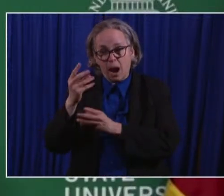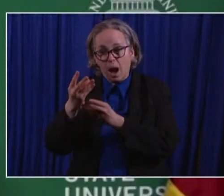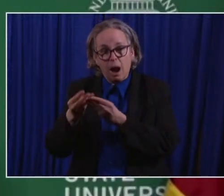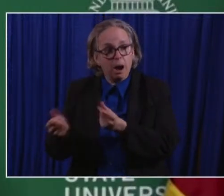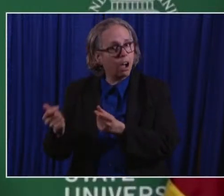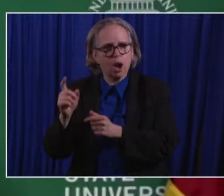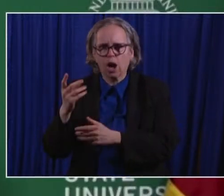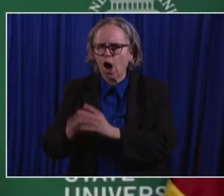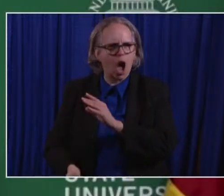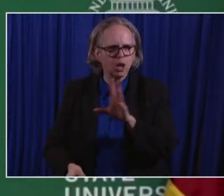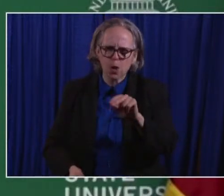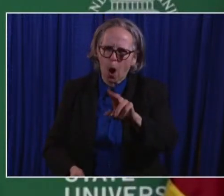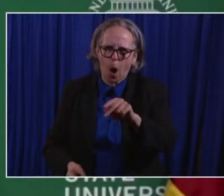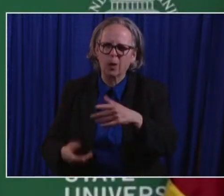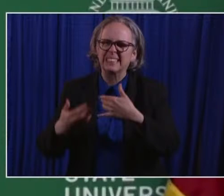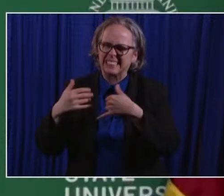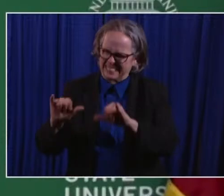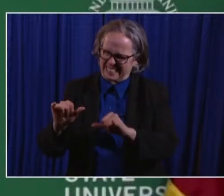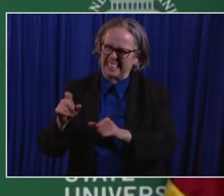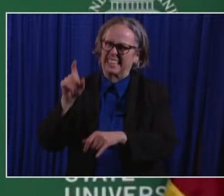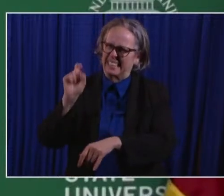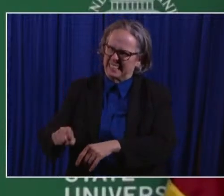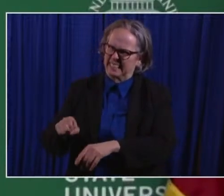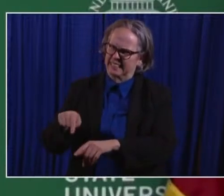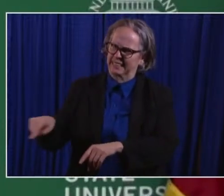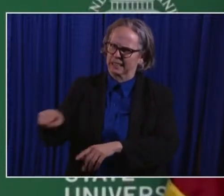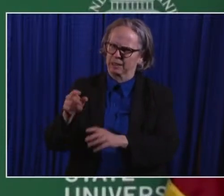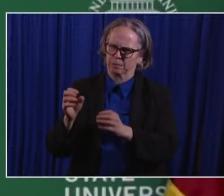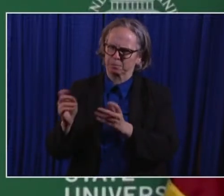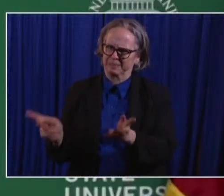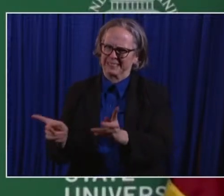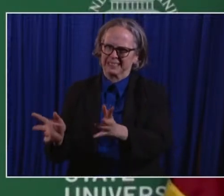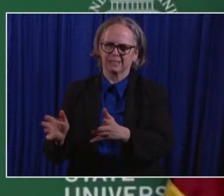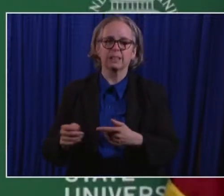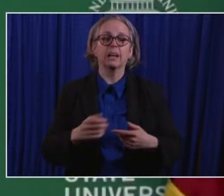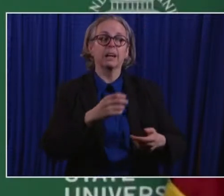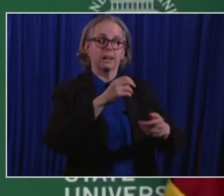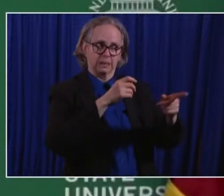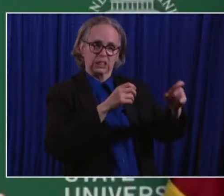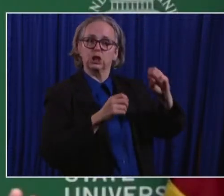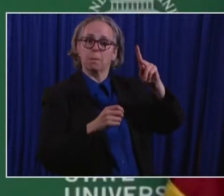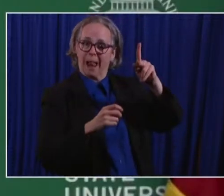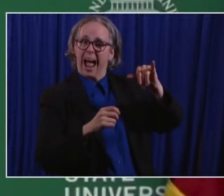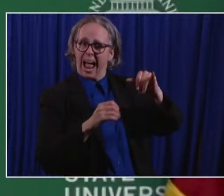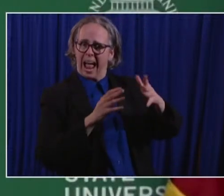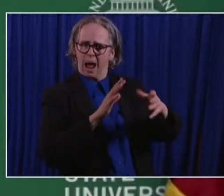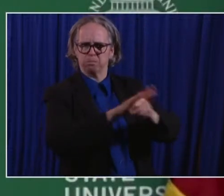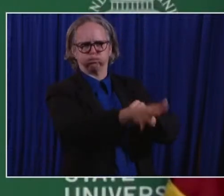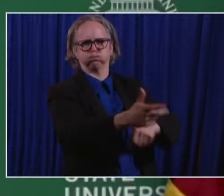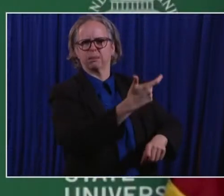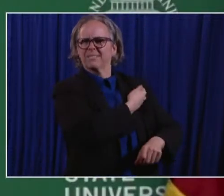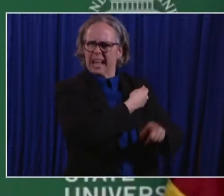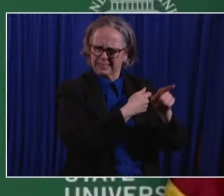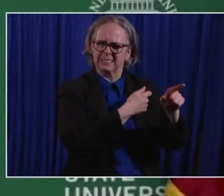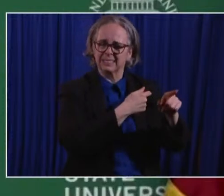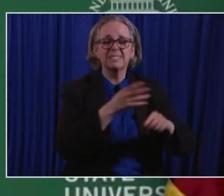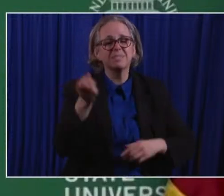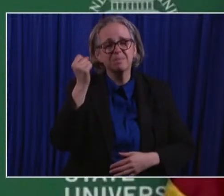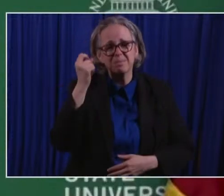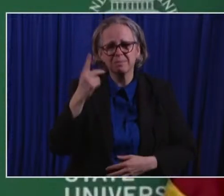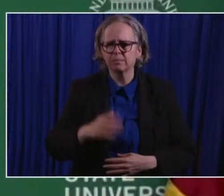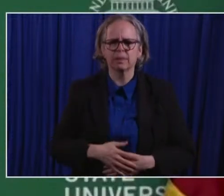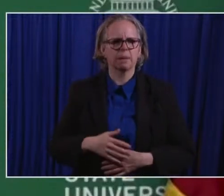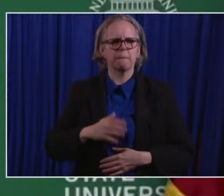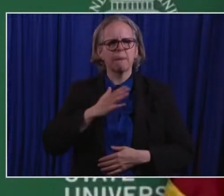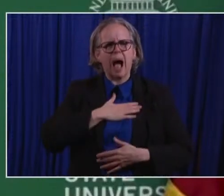done is we have, in the last several weeks, spread this out to more places. I'll give you